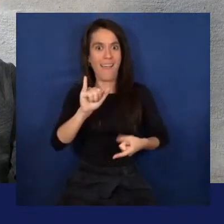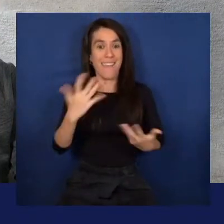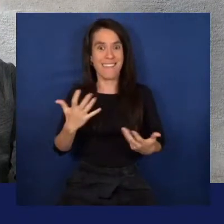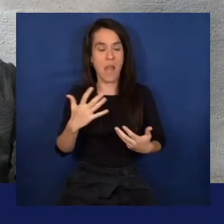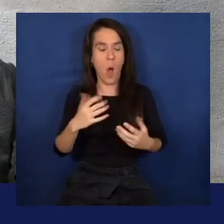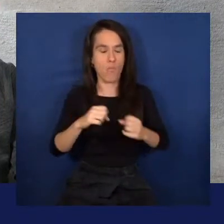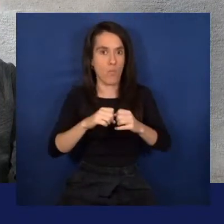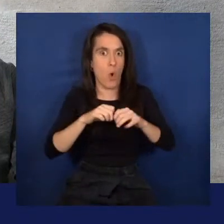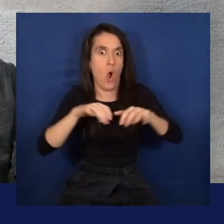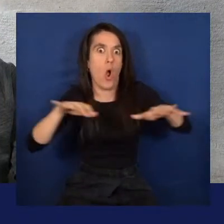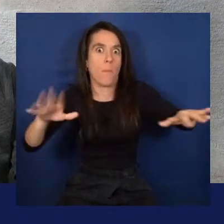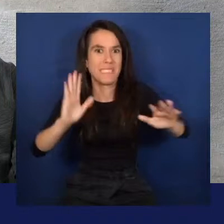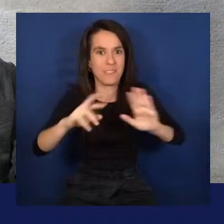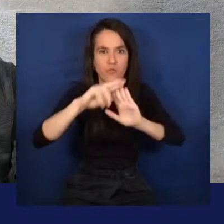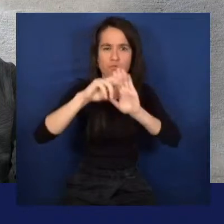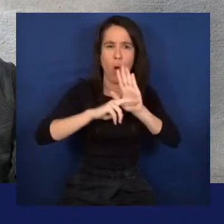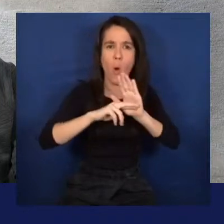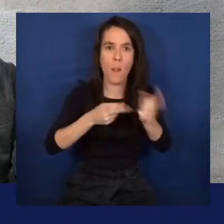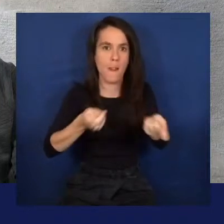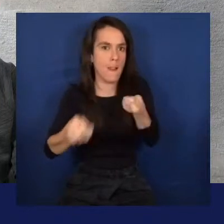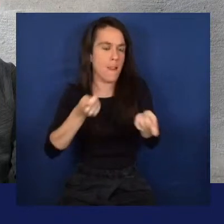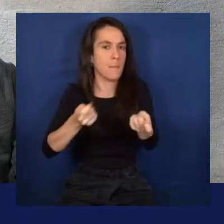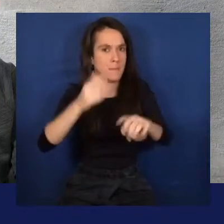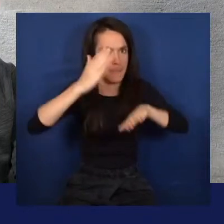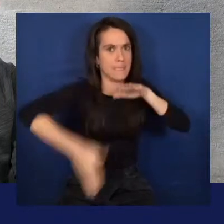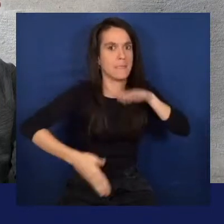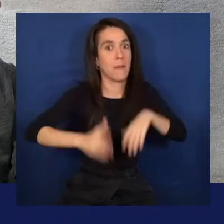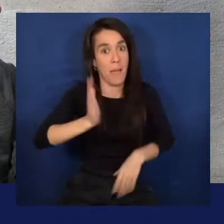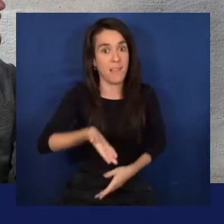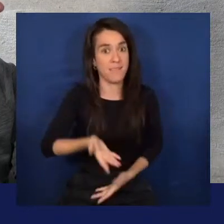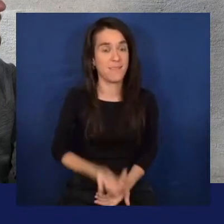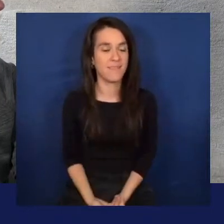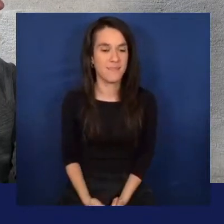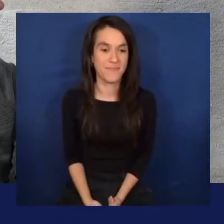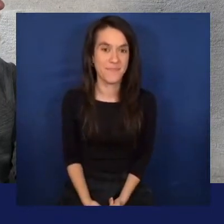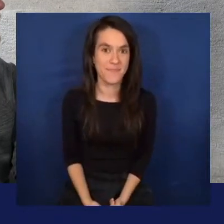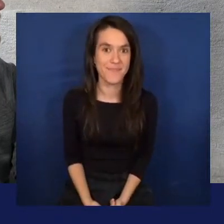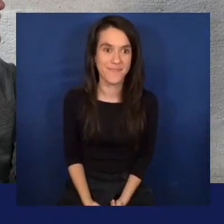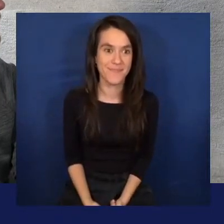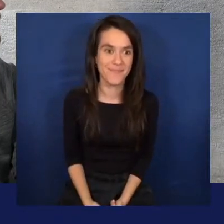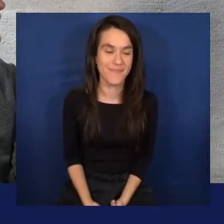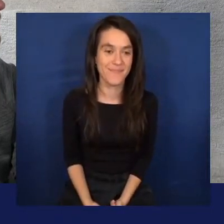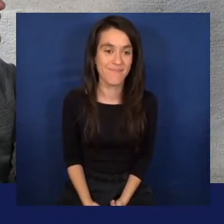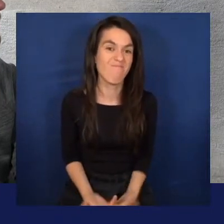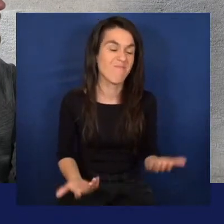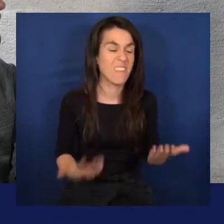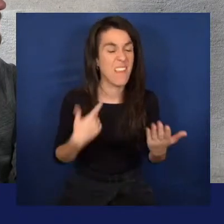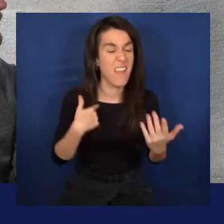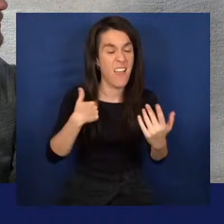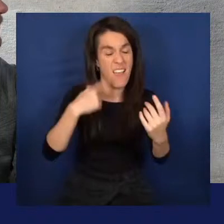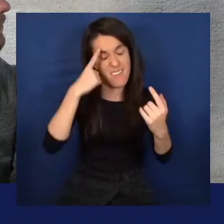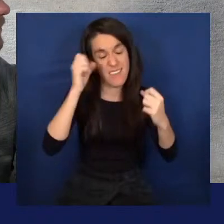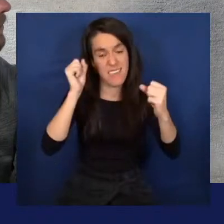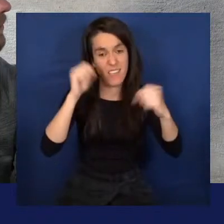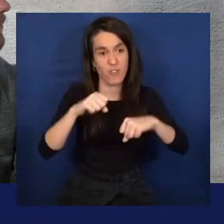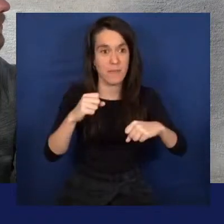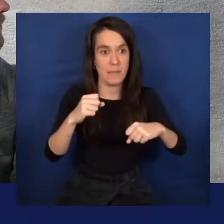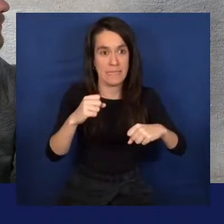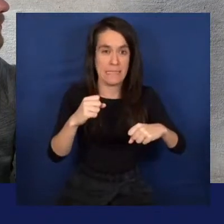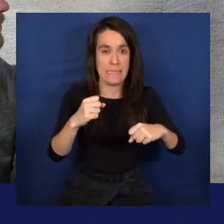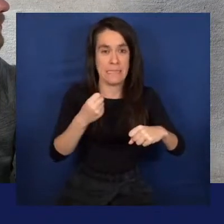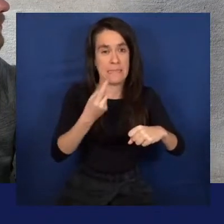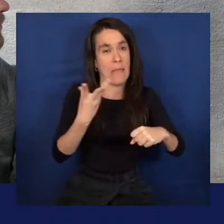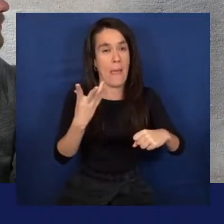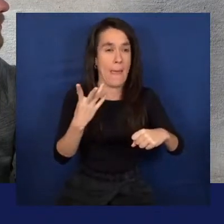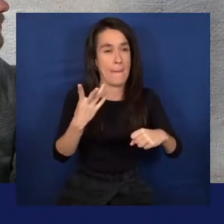Yeah, I mean, there's certain systems that literally could be like a bridge falling down effectively. Sure. Right? You think